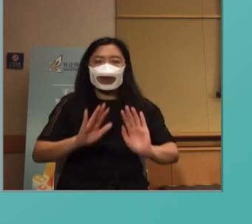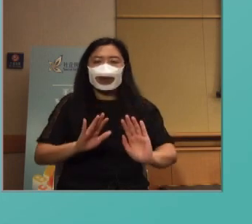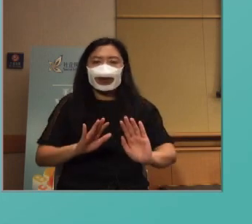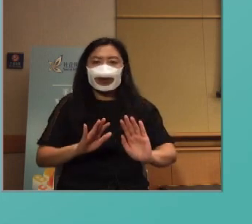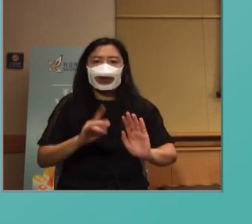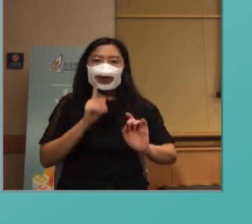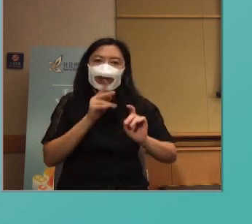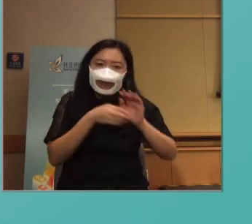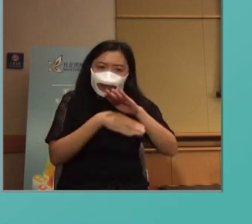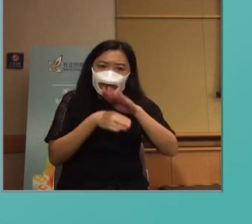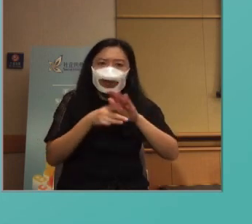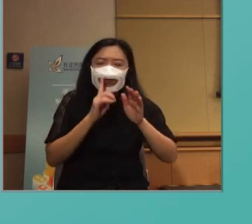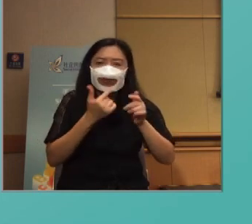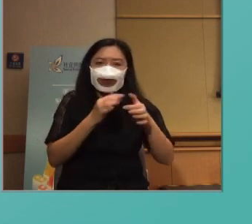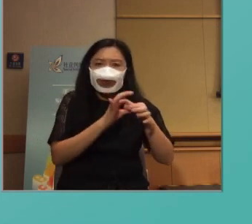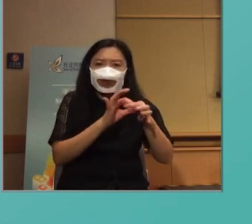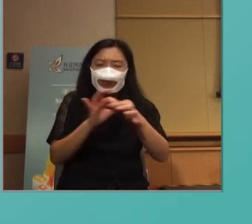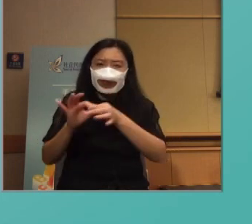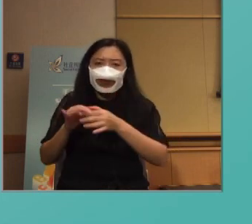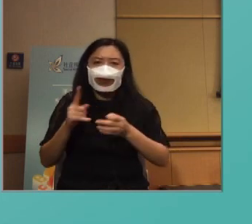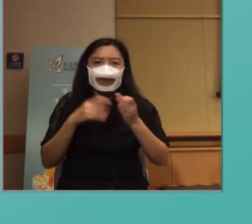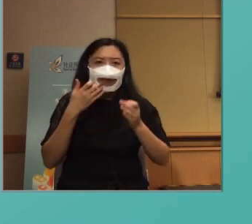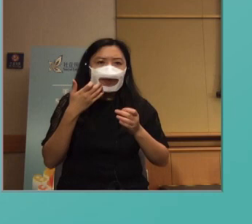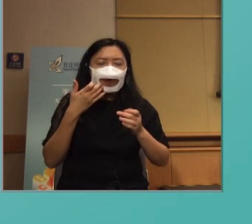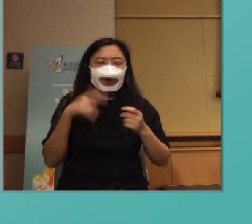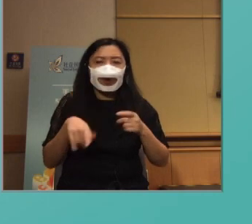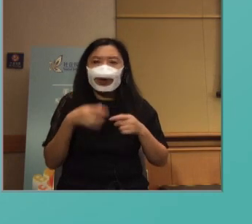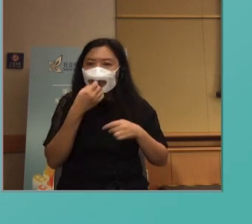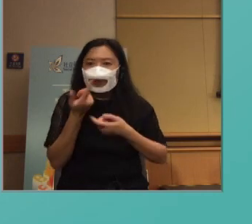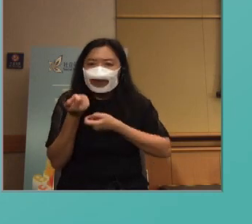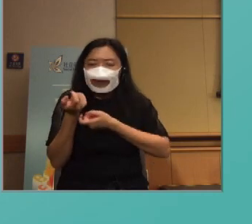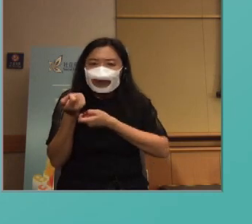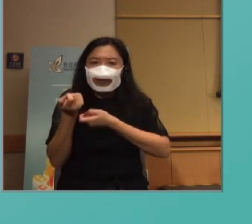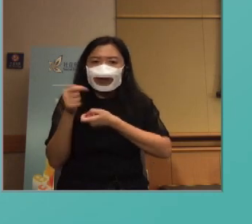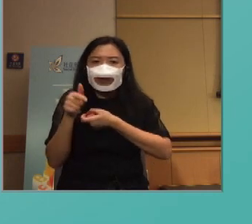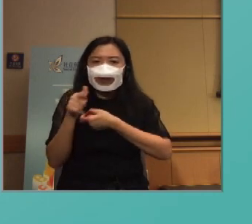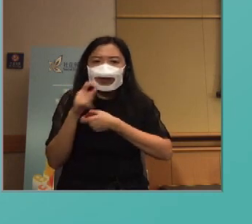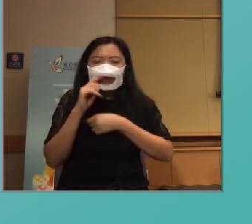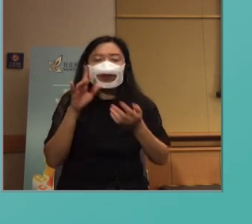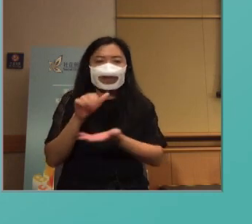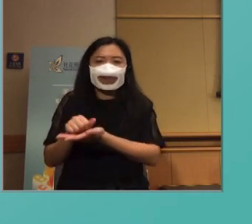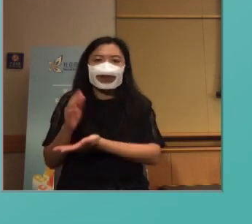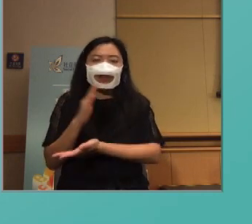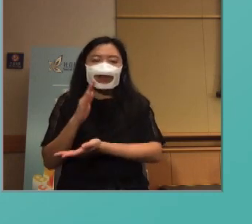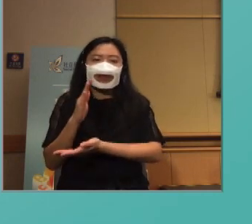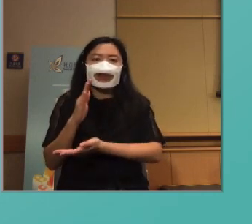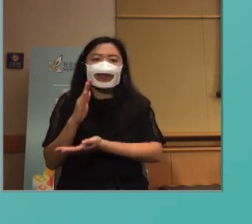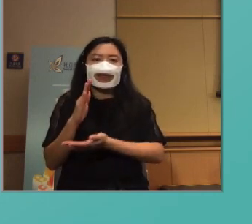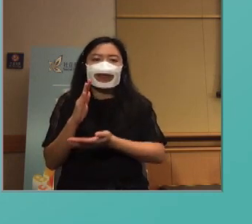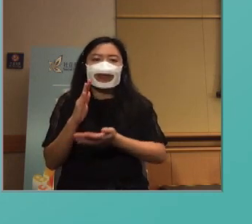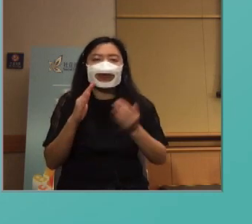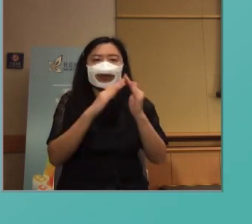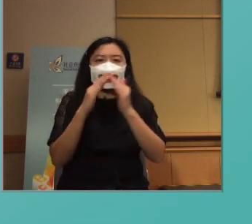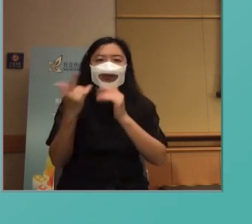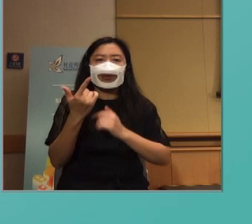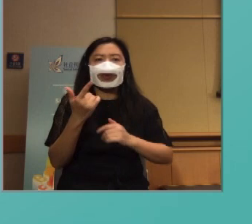well. In Hong Kong, we recently signed a wide range of companies, including MTR, HSBC,